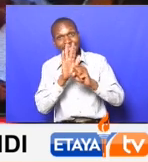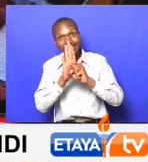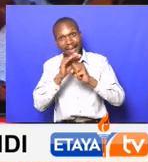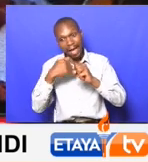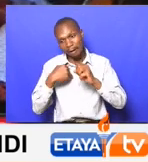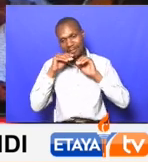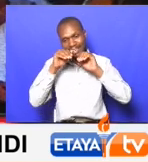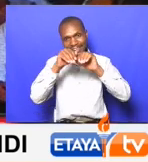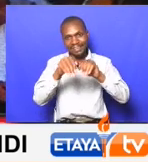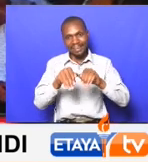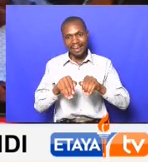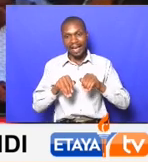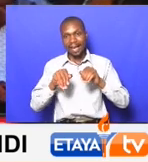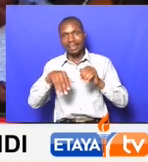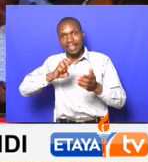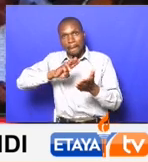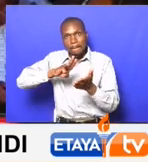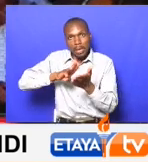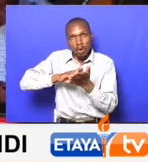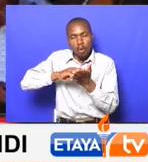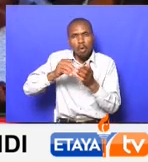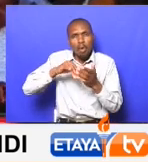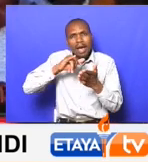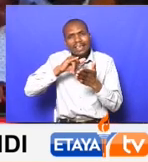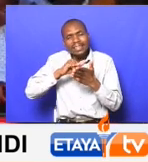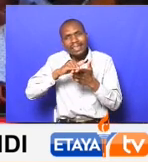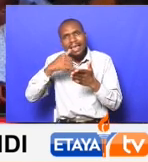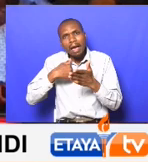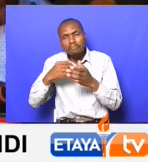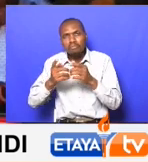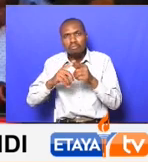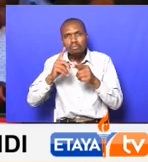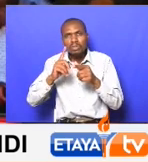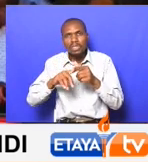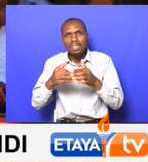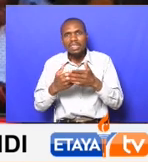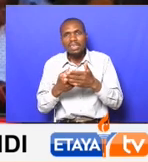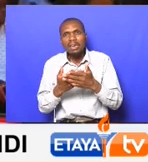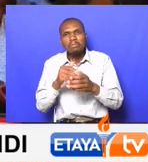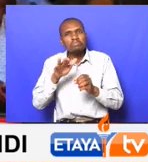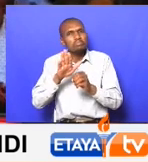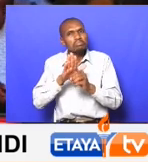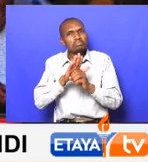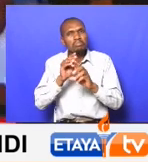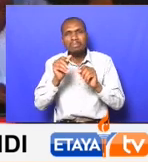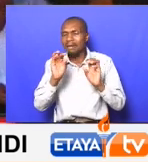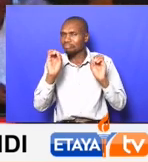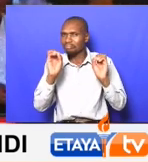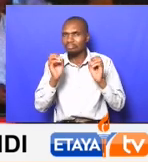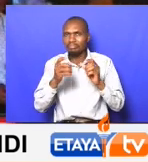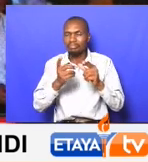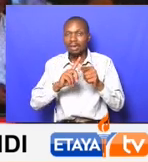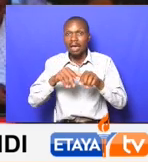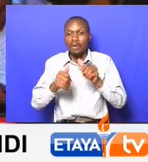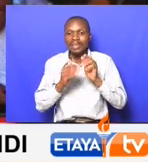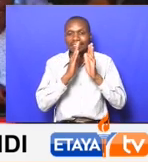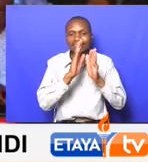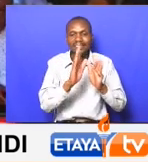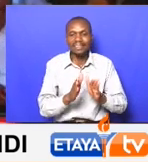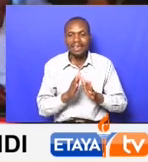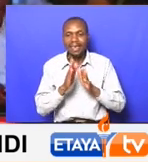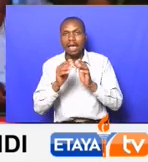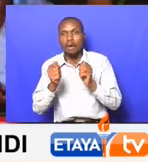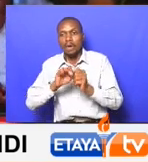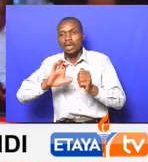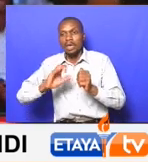have as counties is that there isn't enough money that is allocated for counties to